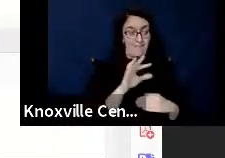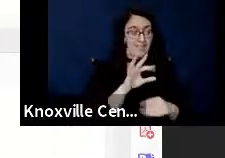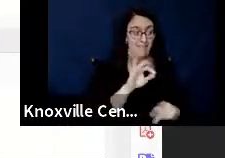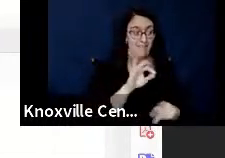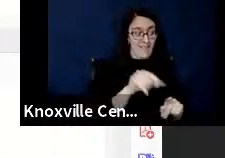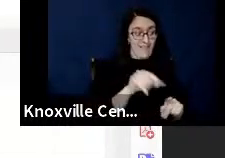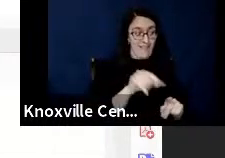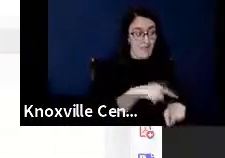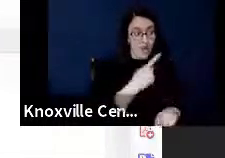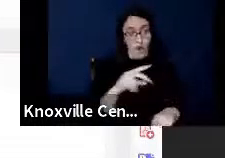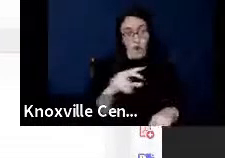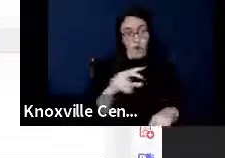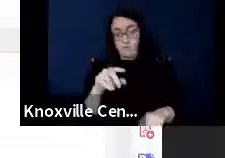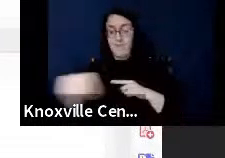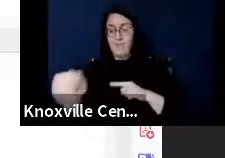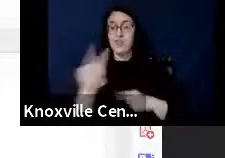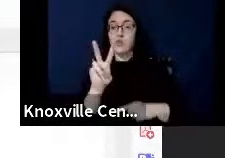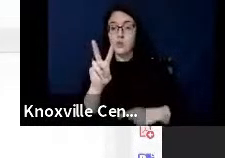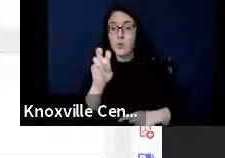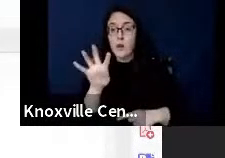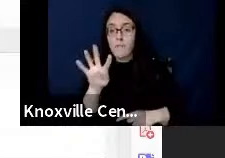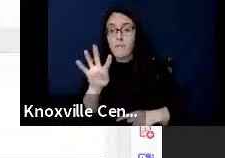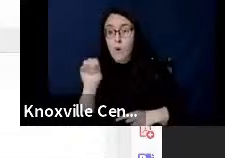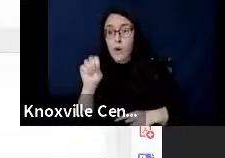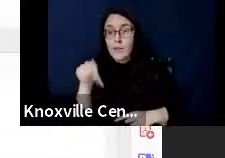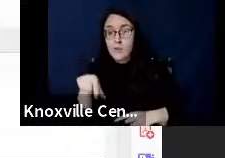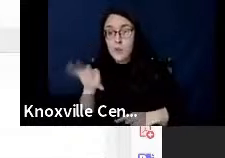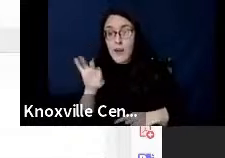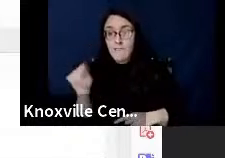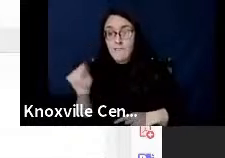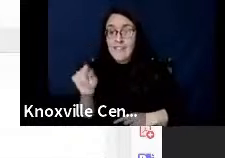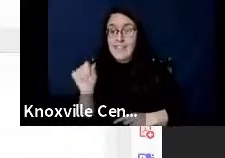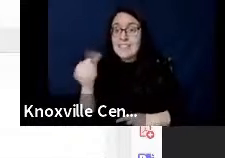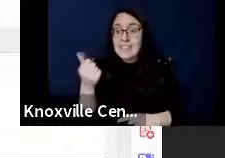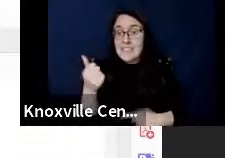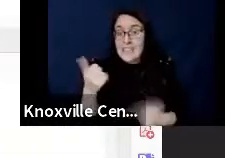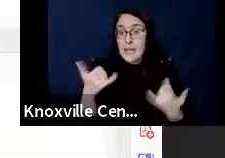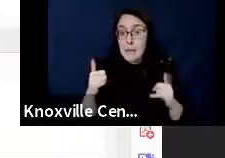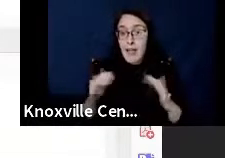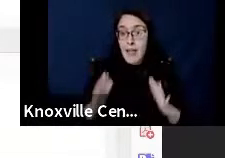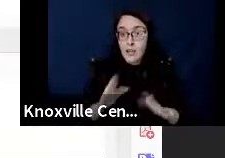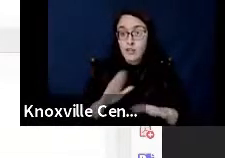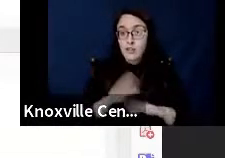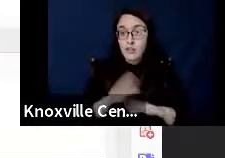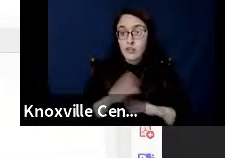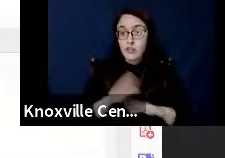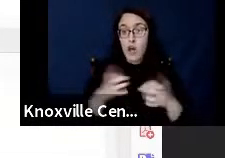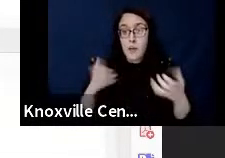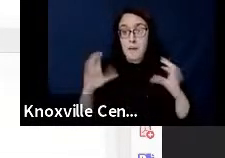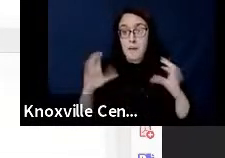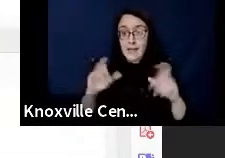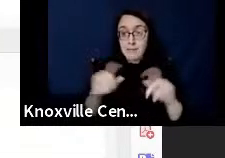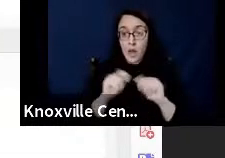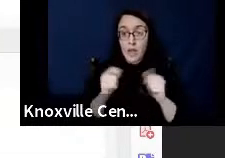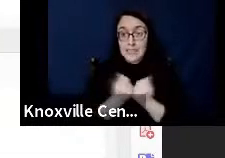feet. There are 10 players on a basketball team. Anyone that's ever watched sports realized if you cram 10 players into the